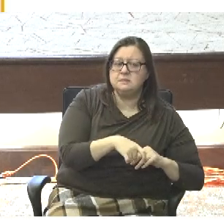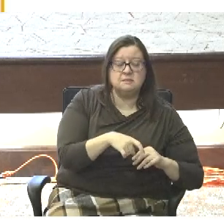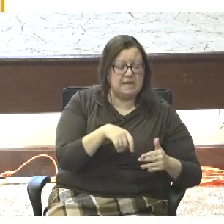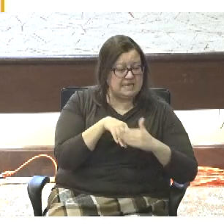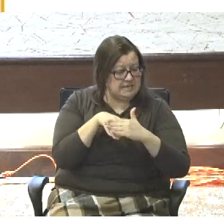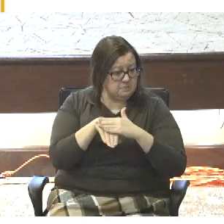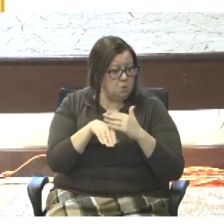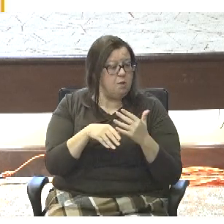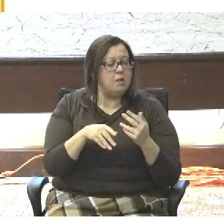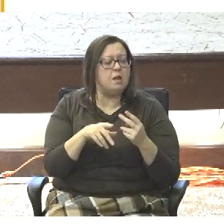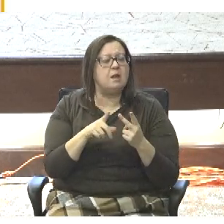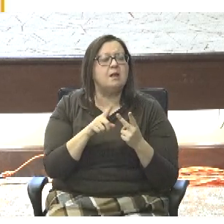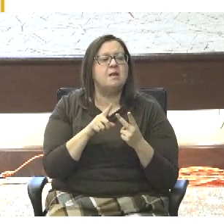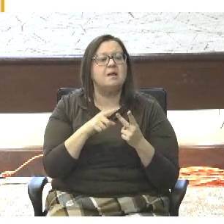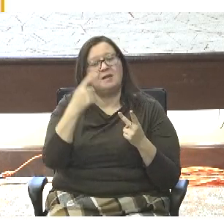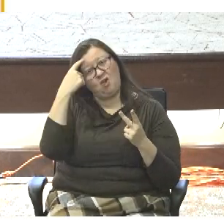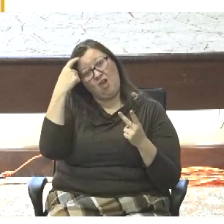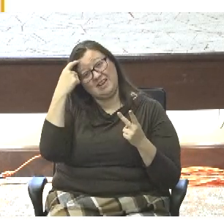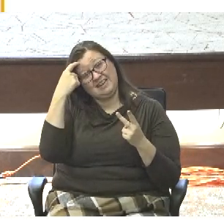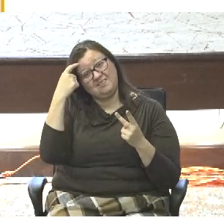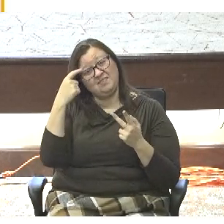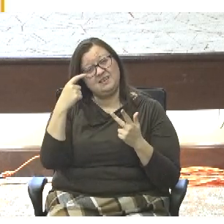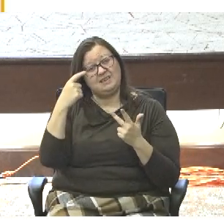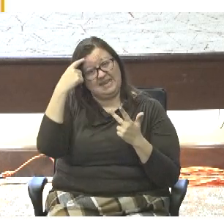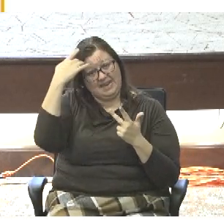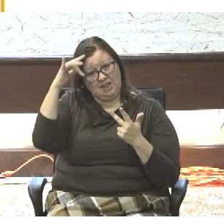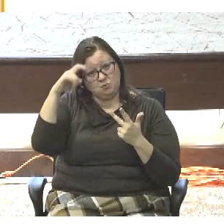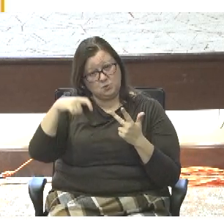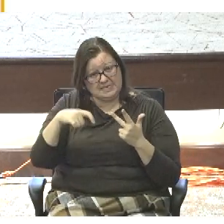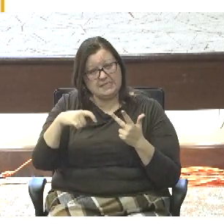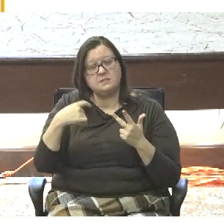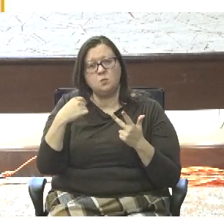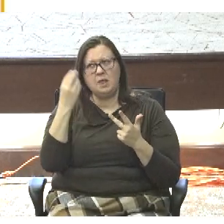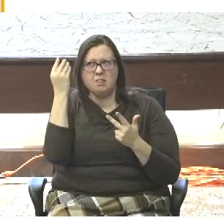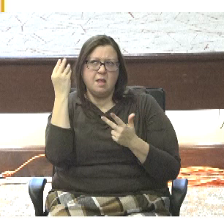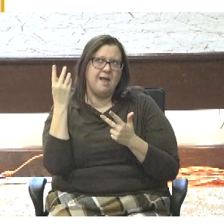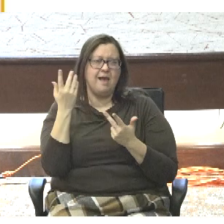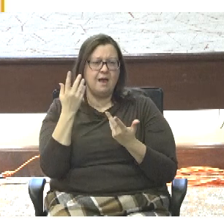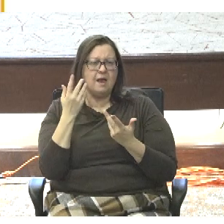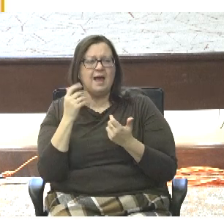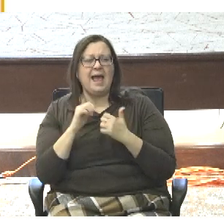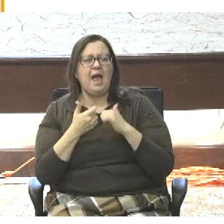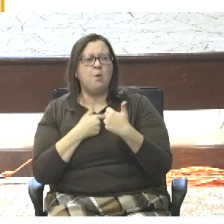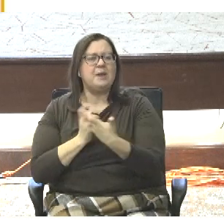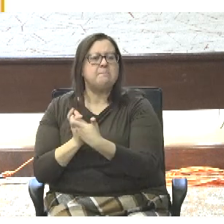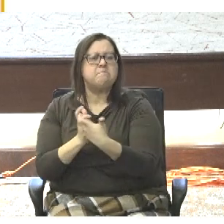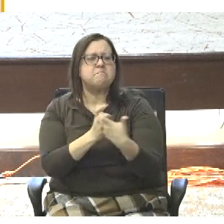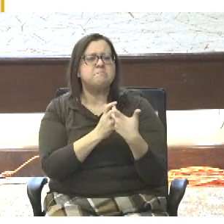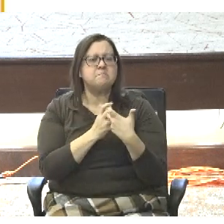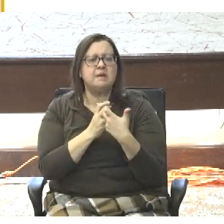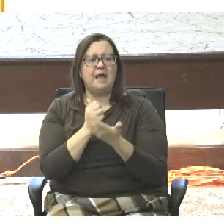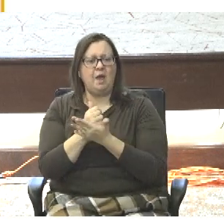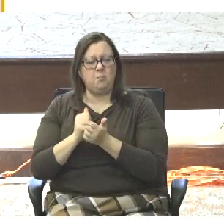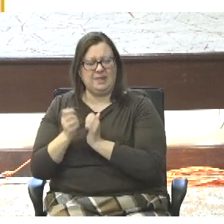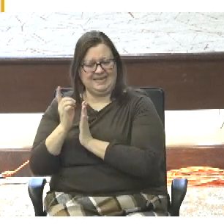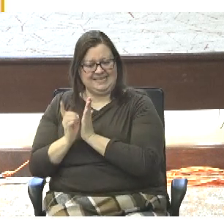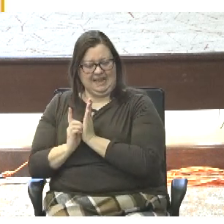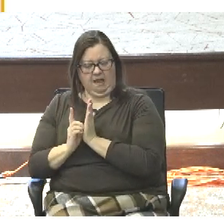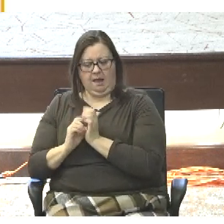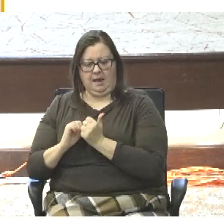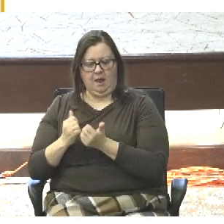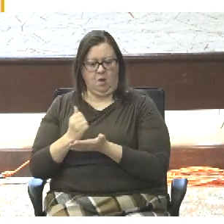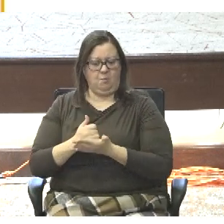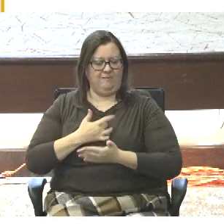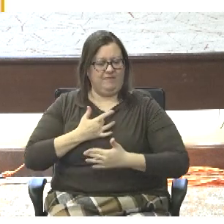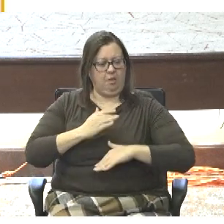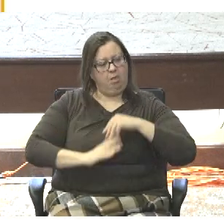accessibility, but then there are also cognitive and intellectual needs that we started looking into and working with the design team on. And so to be